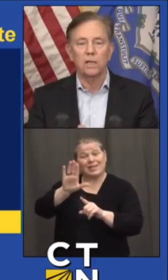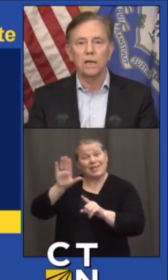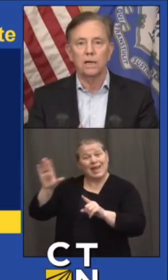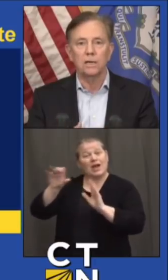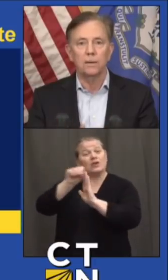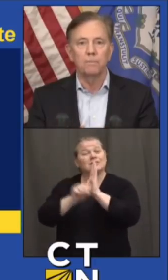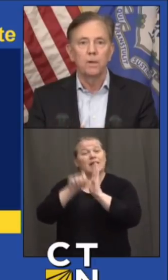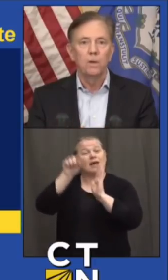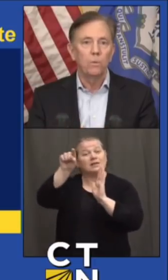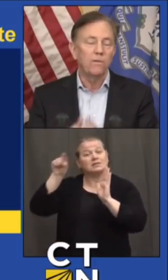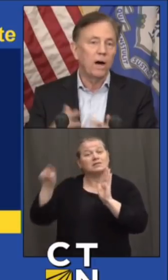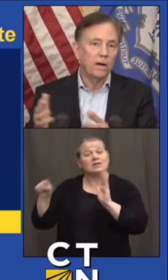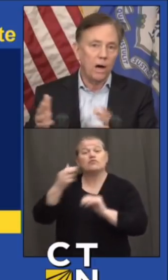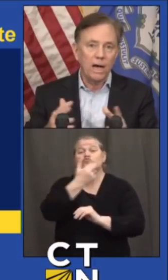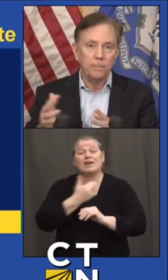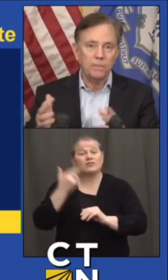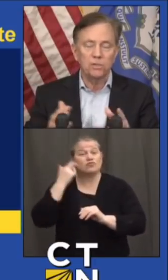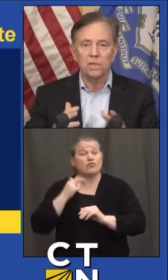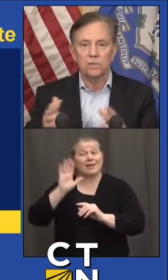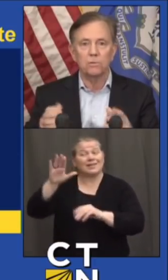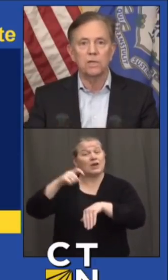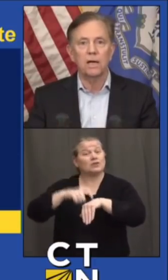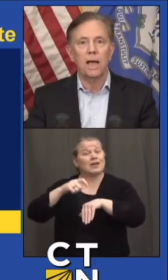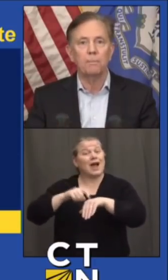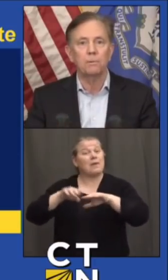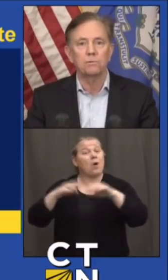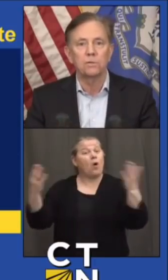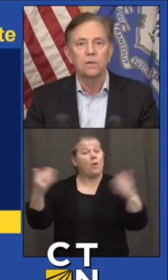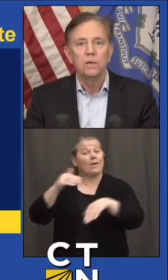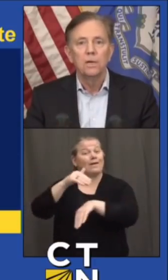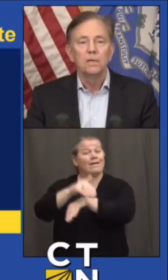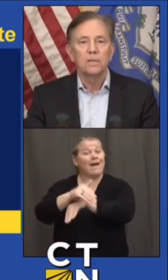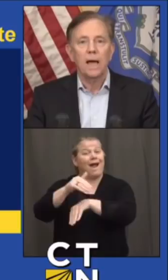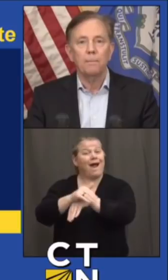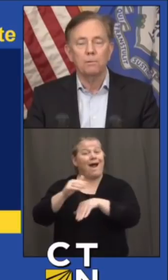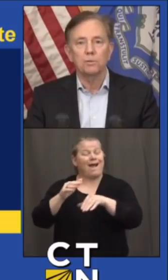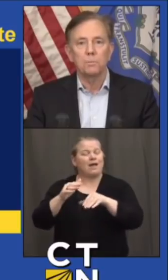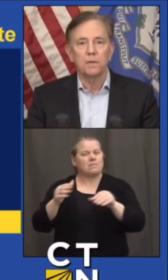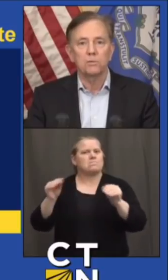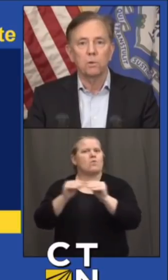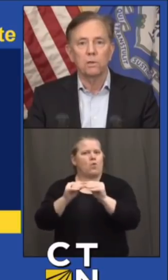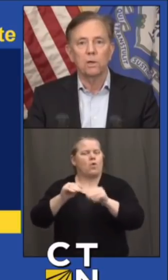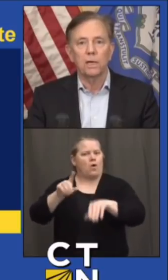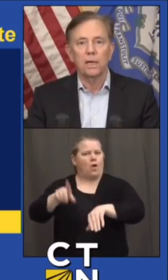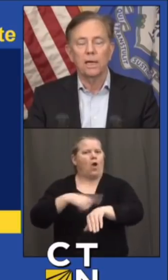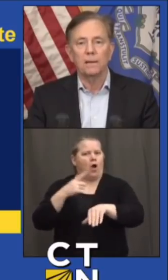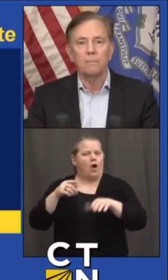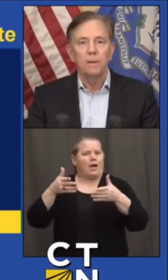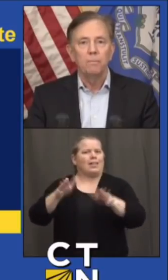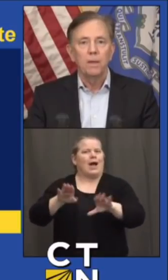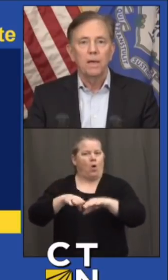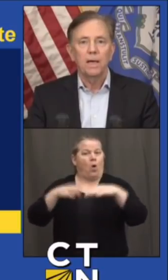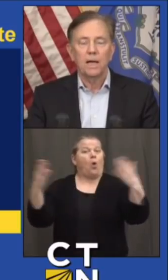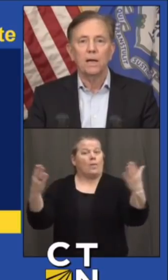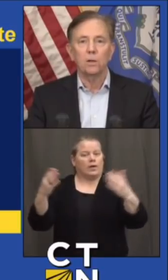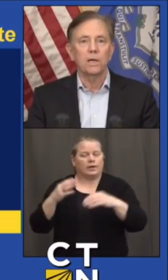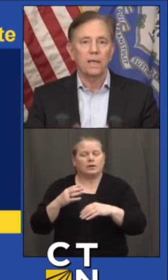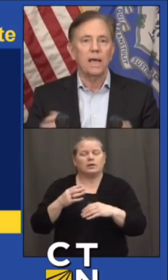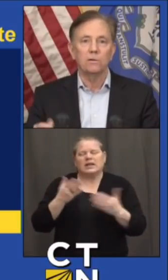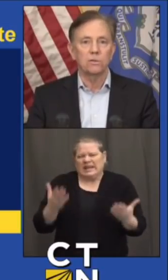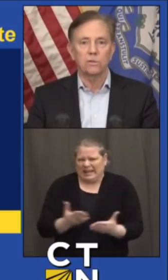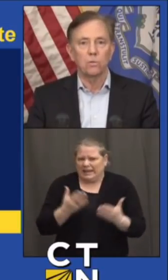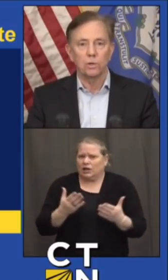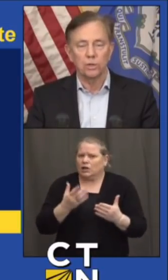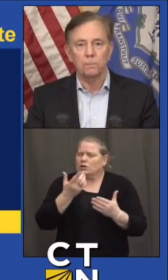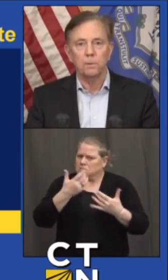10 o'clock. We have higher occupancy, so it's not apples to apples, but it's worth looking at. And I got to look at